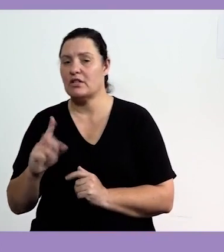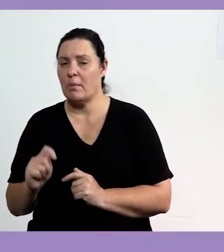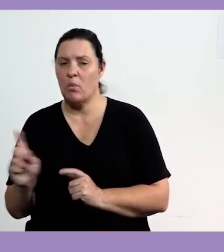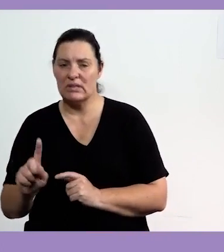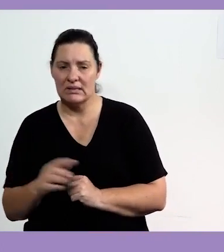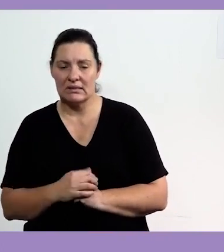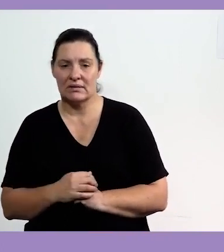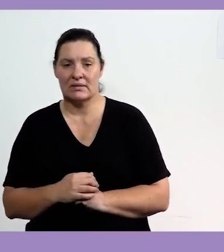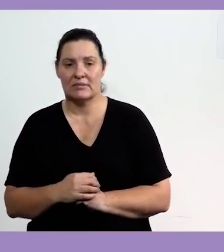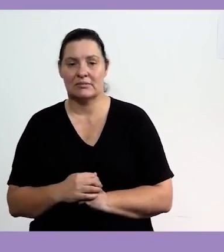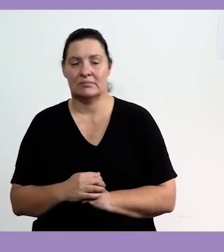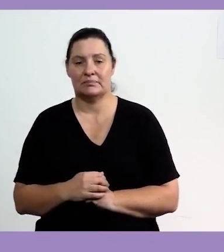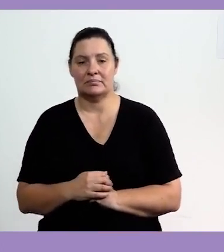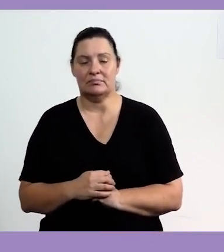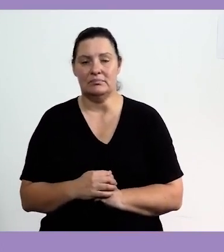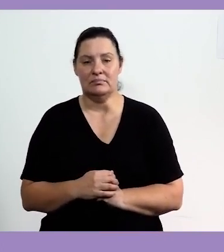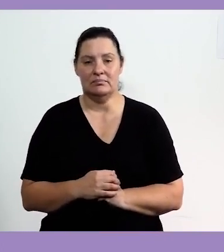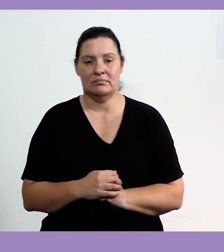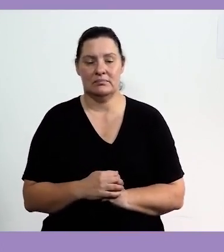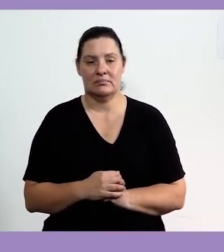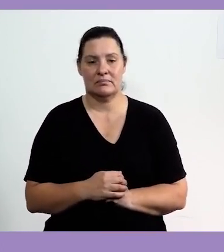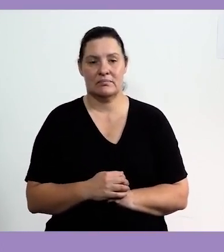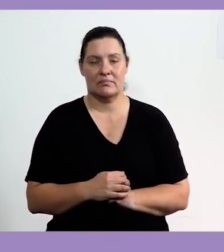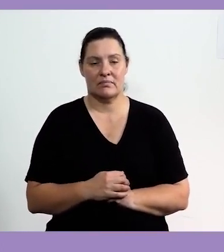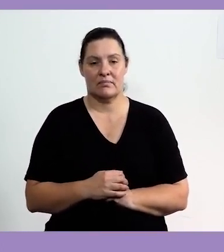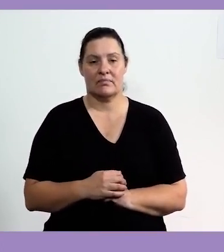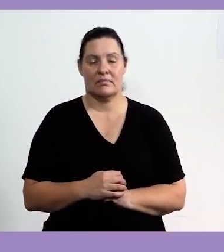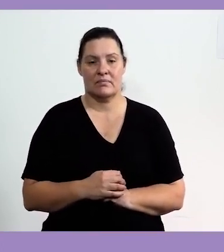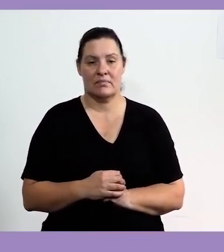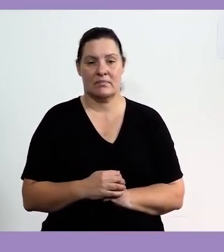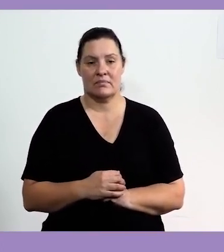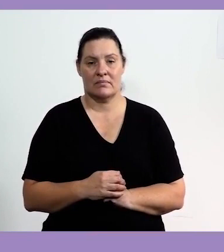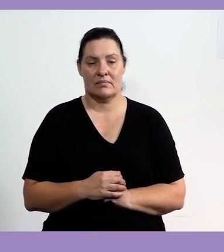number pattern here at the bottom. That is going to be our term